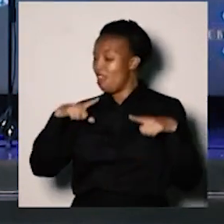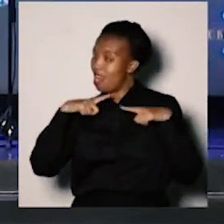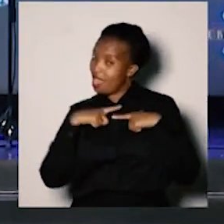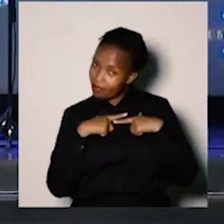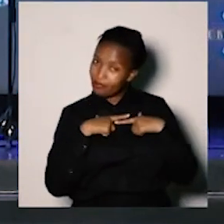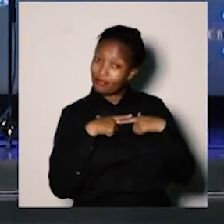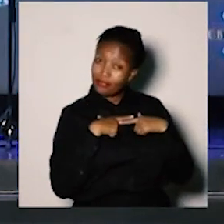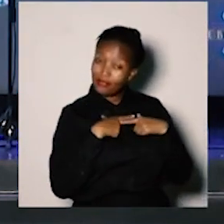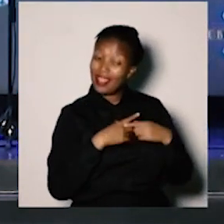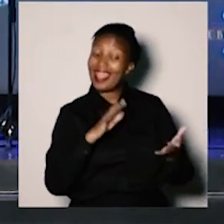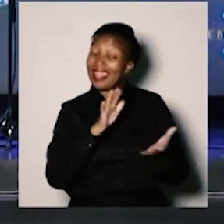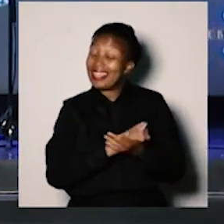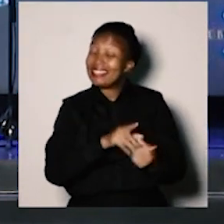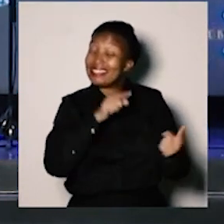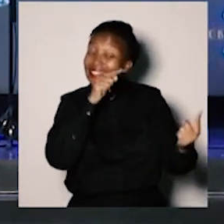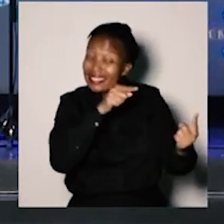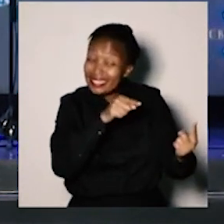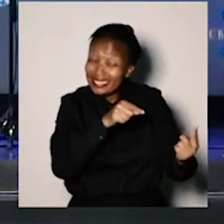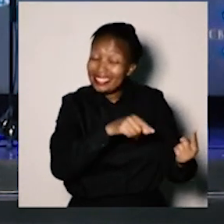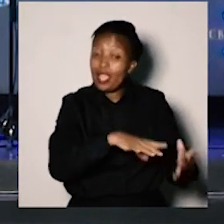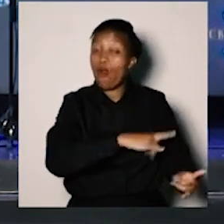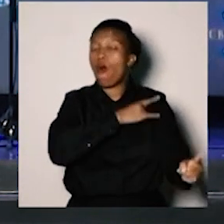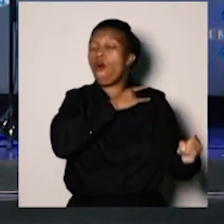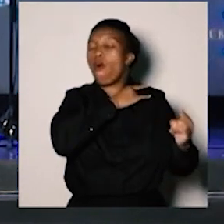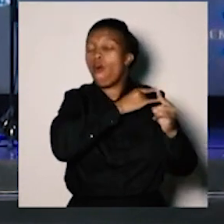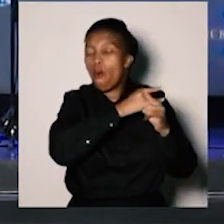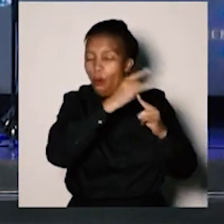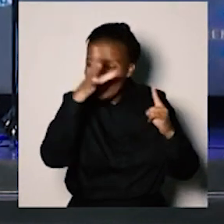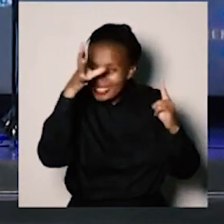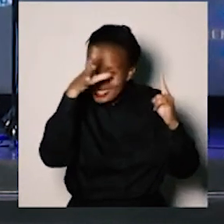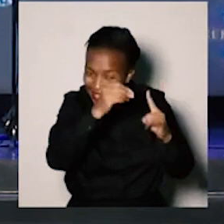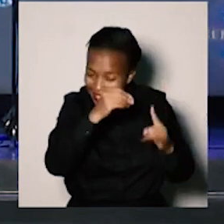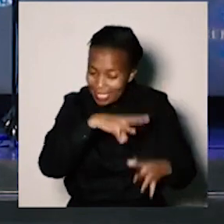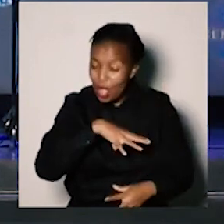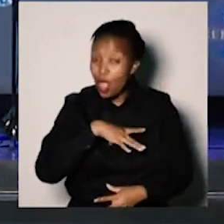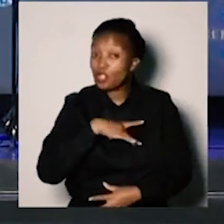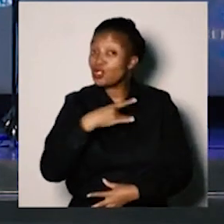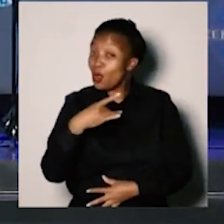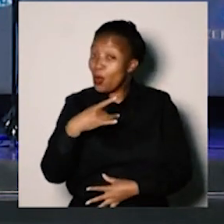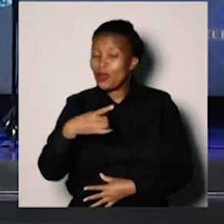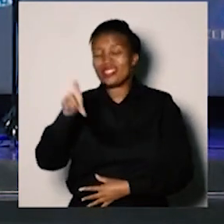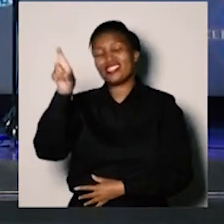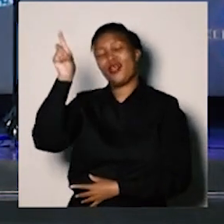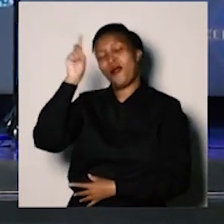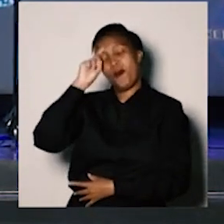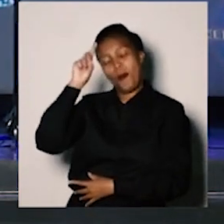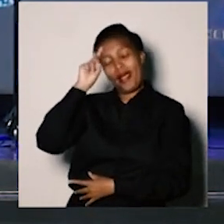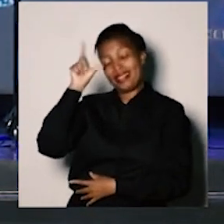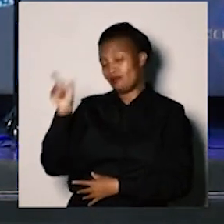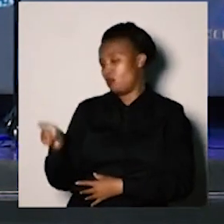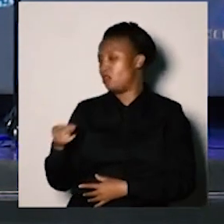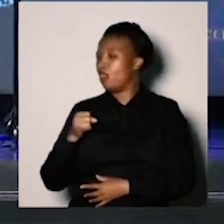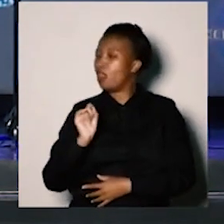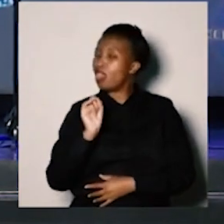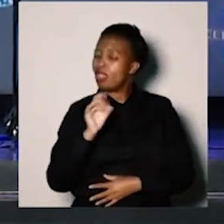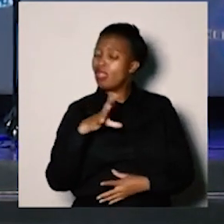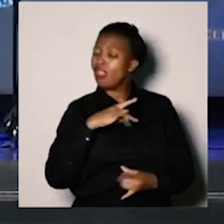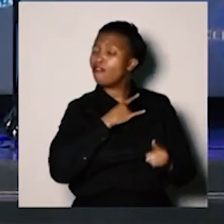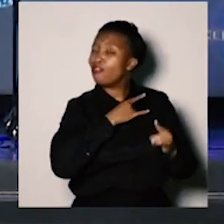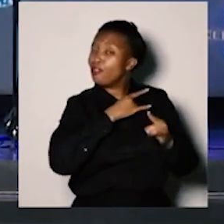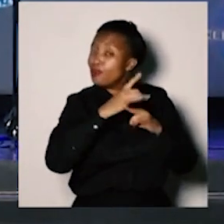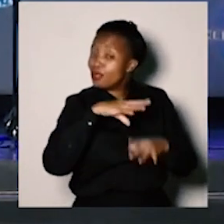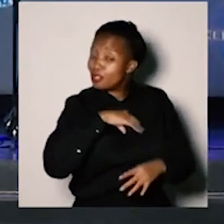And he that winneth souls is wise. If you win souls, you are